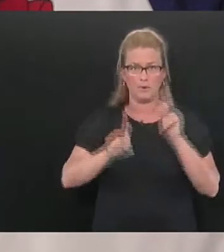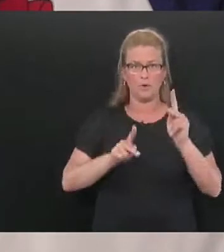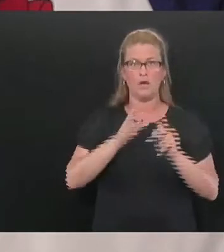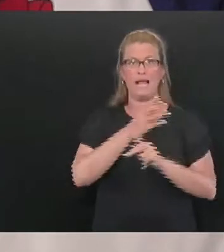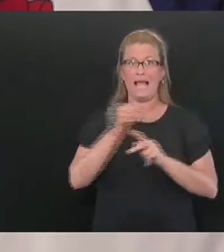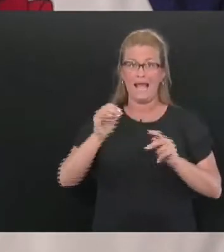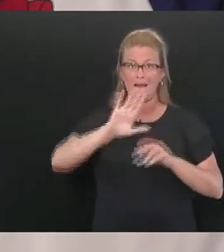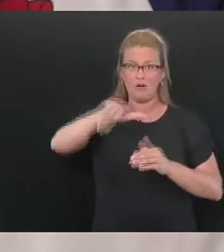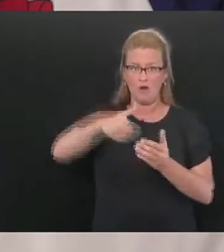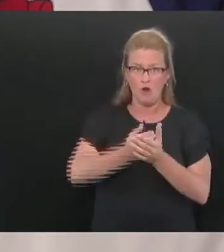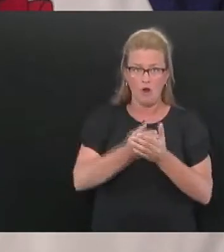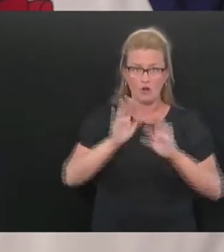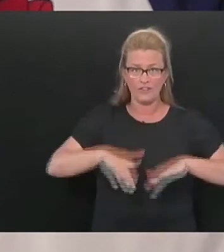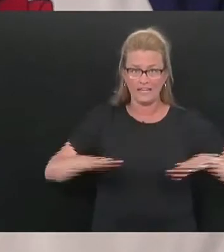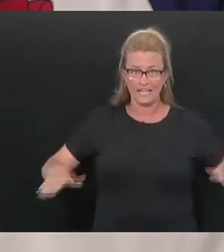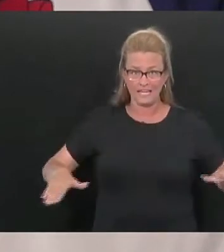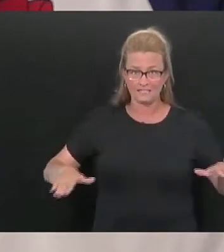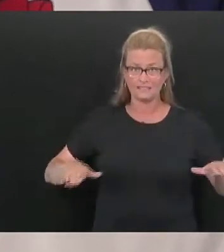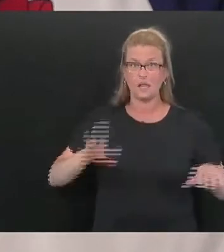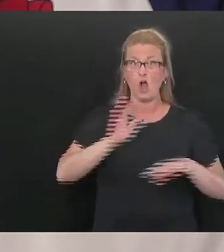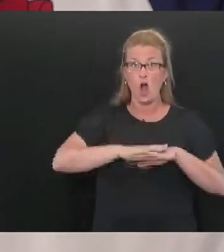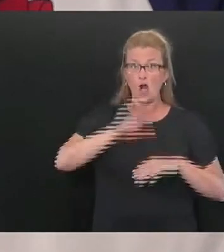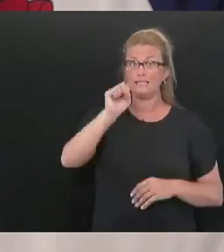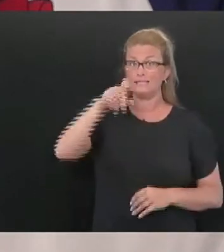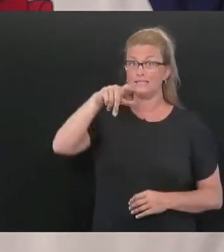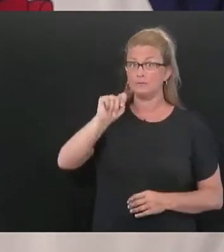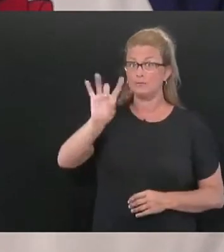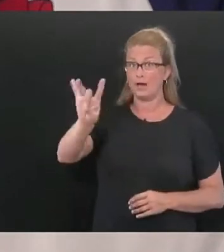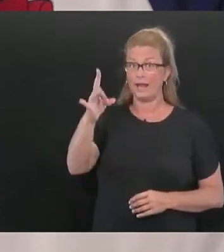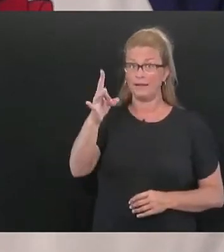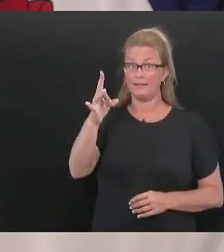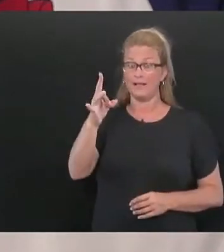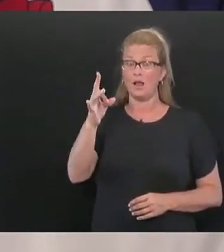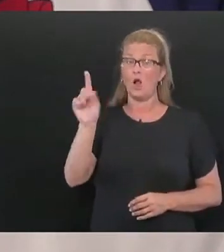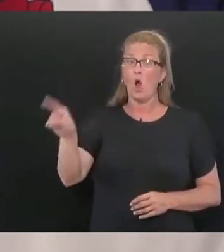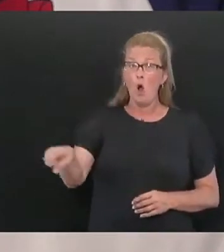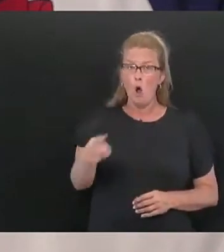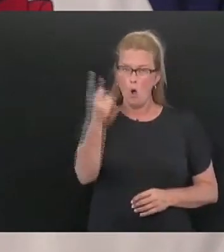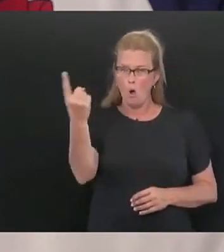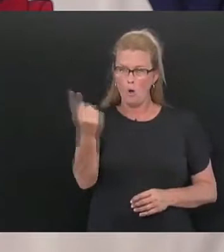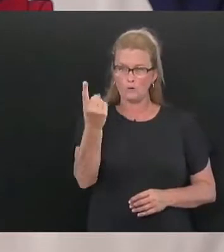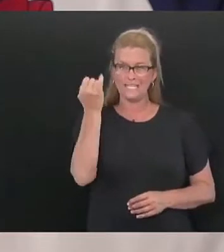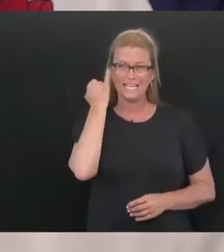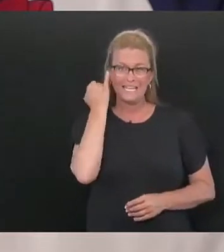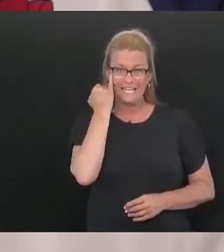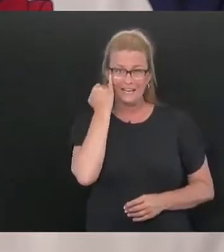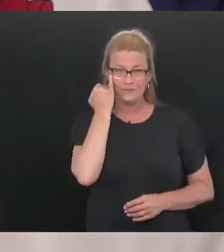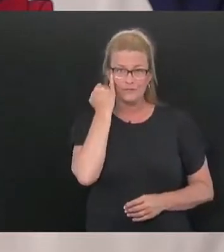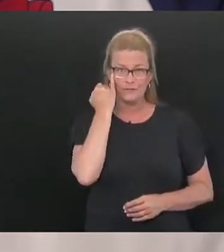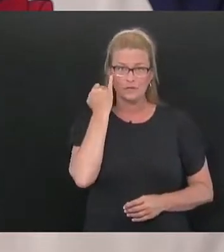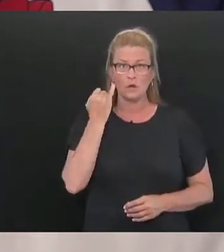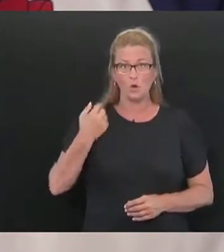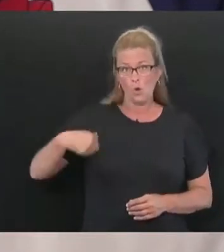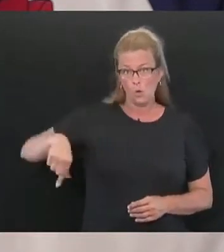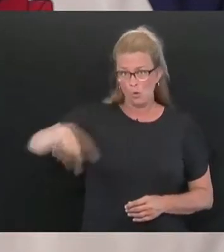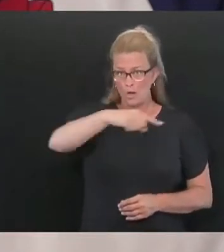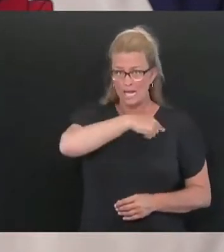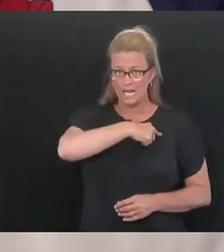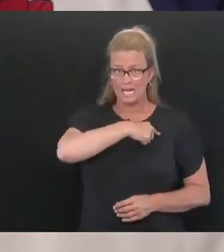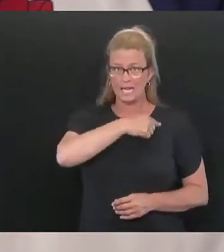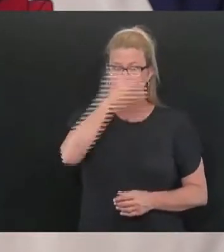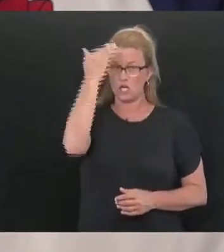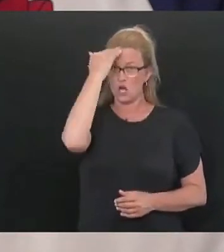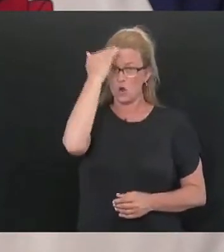8th, provided one thing doesn't happen, provided we all know just this